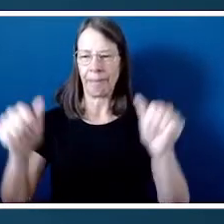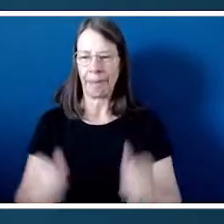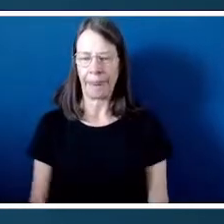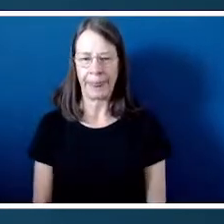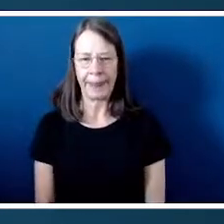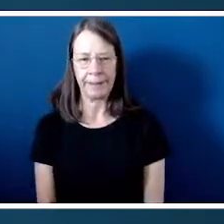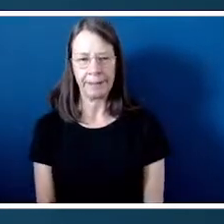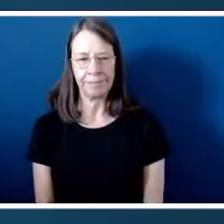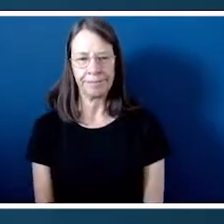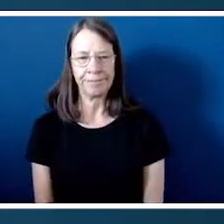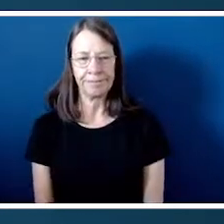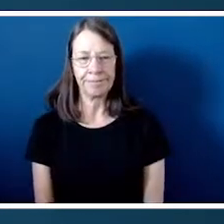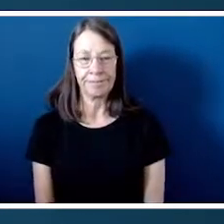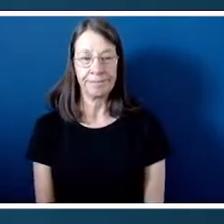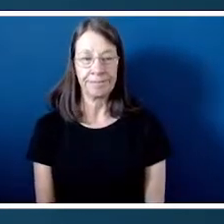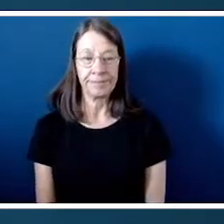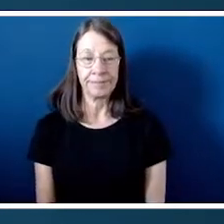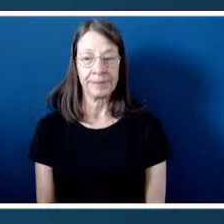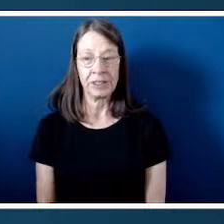This is our time,